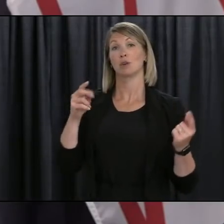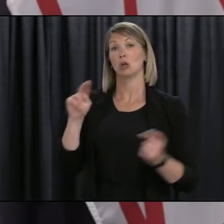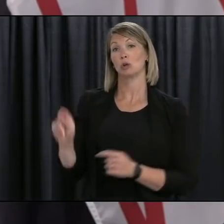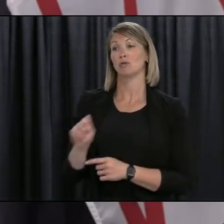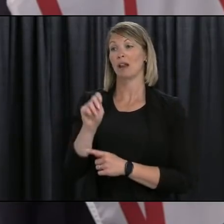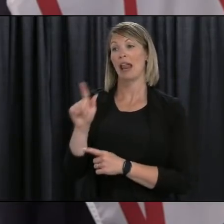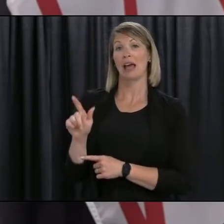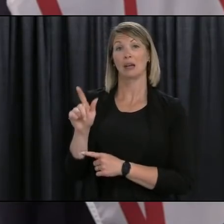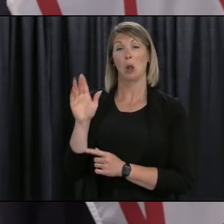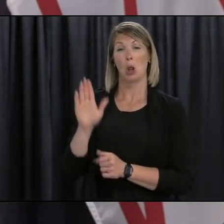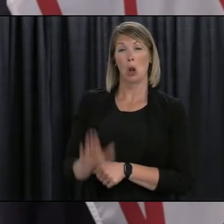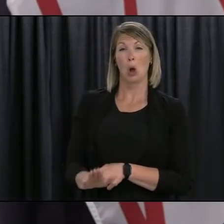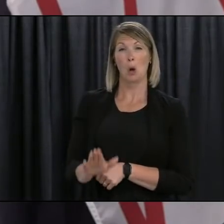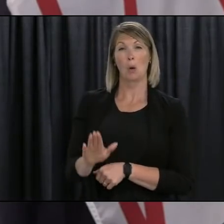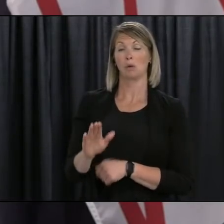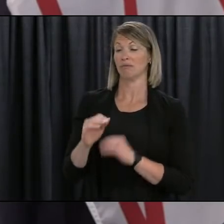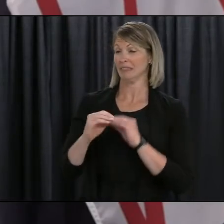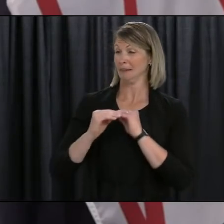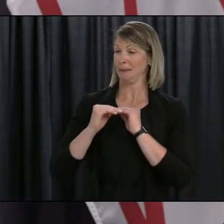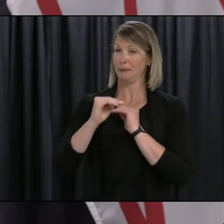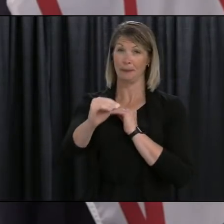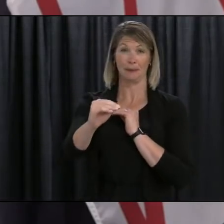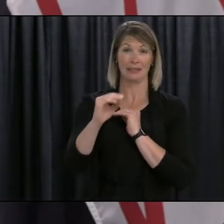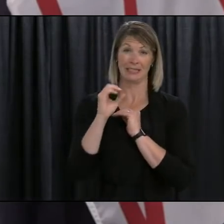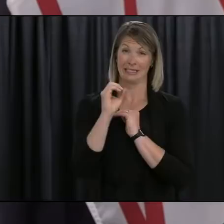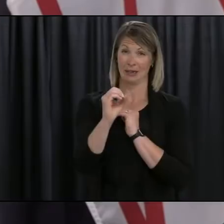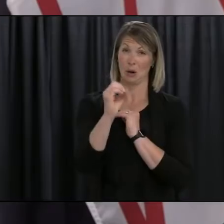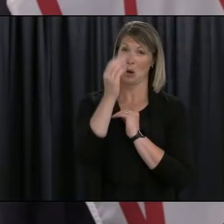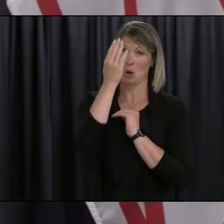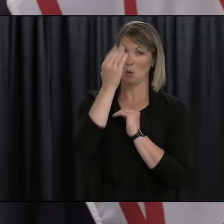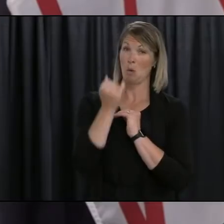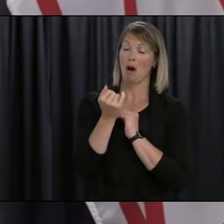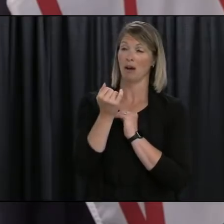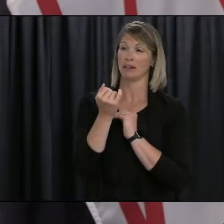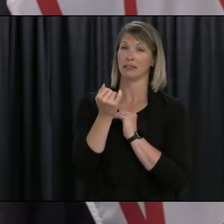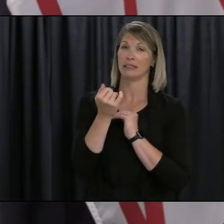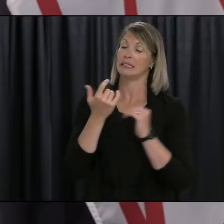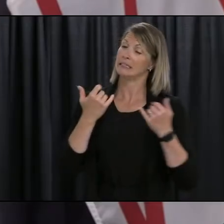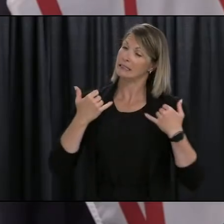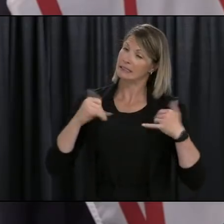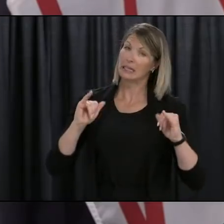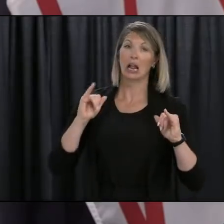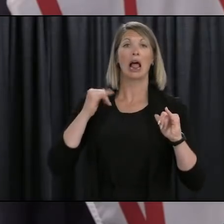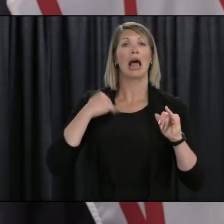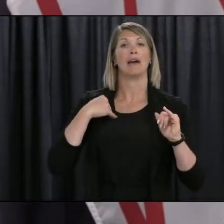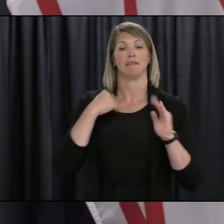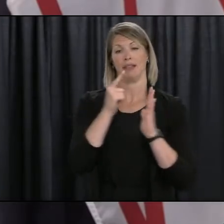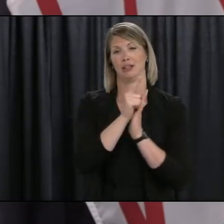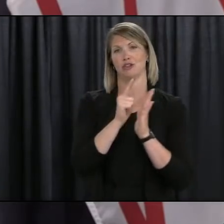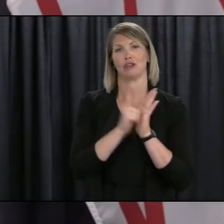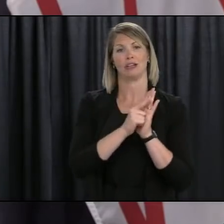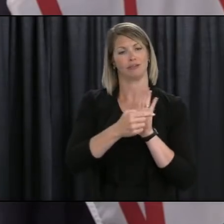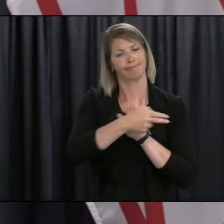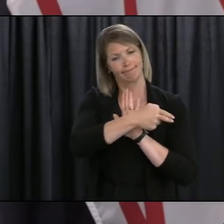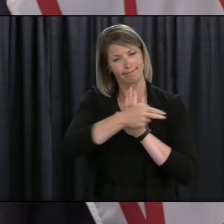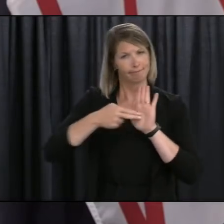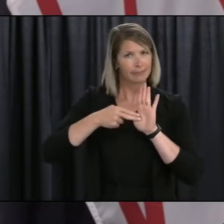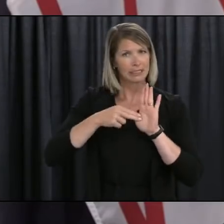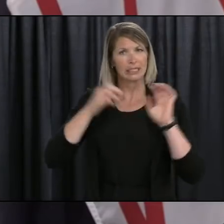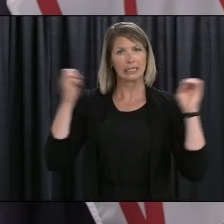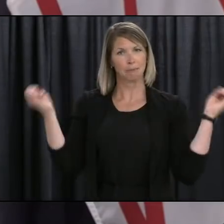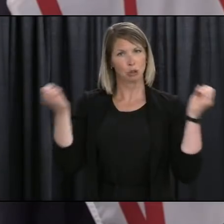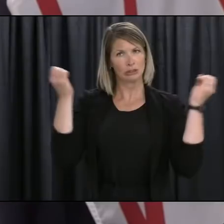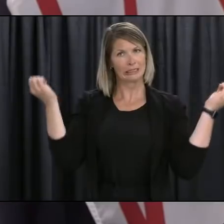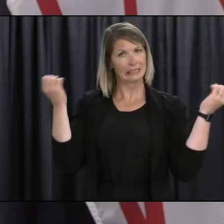alert level, 1 to 5, and so we still have our public health state of emergency in place, so we can actually move rather quickly. And